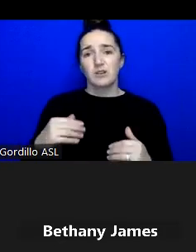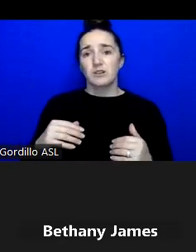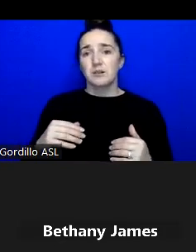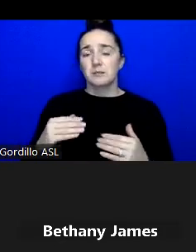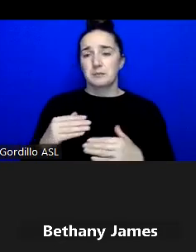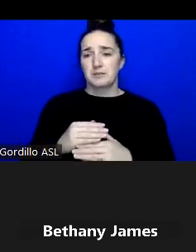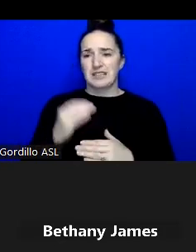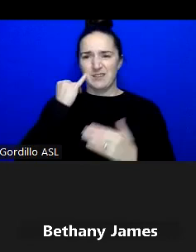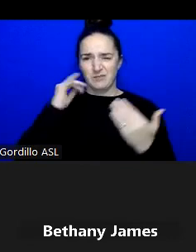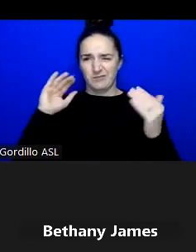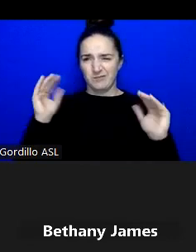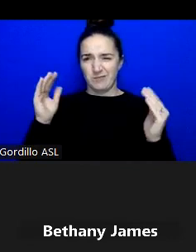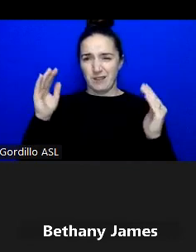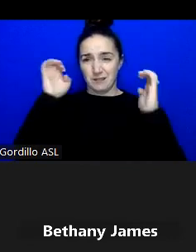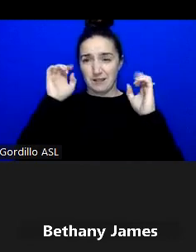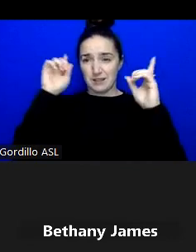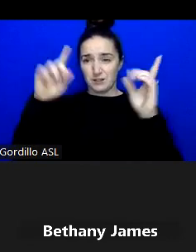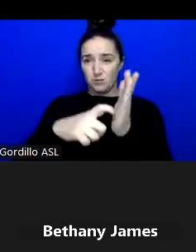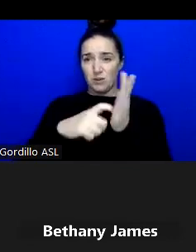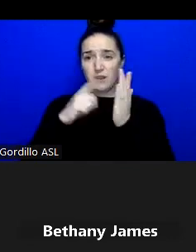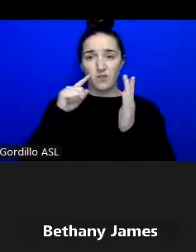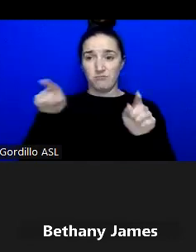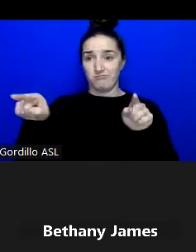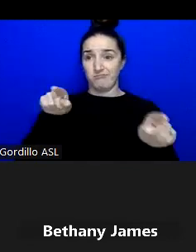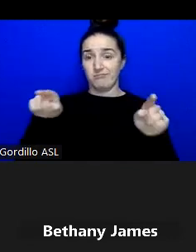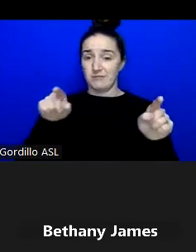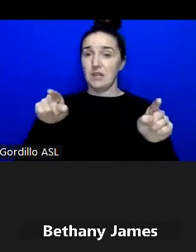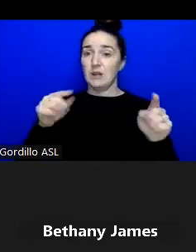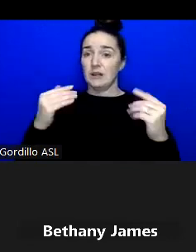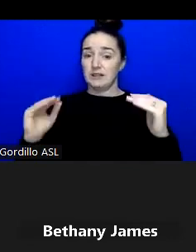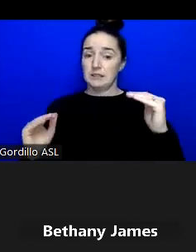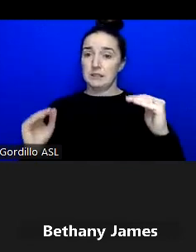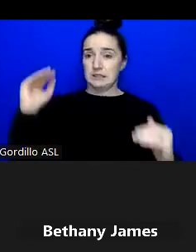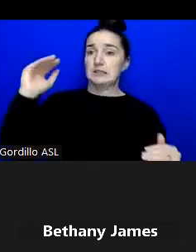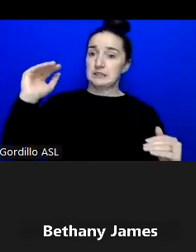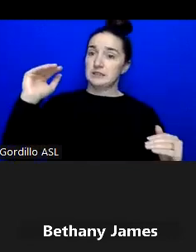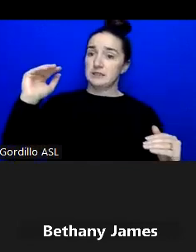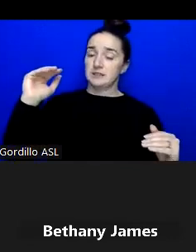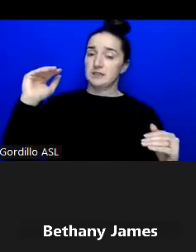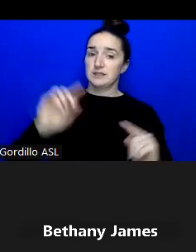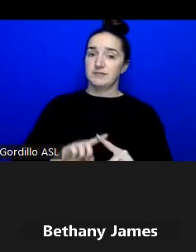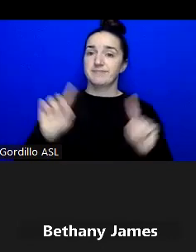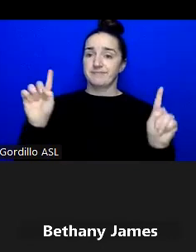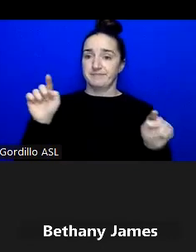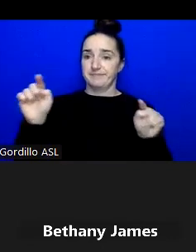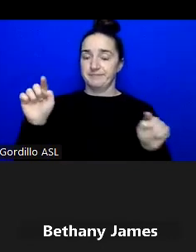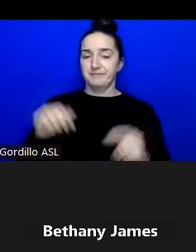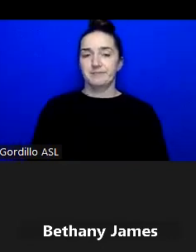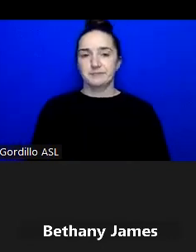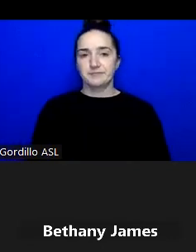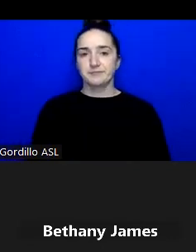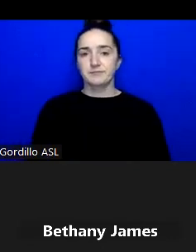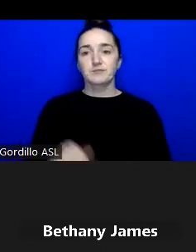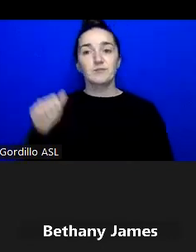between the educational requirements for those two aspects of our field. On one hand, you have